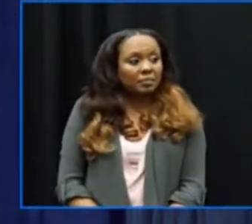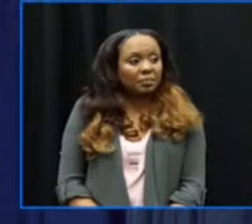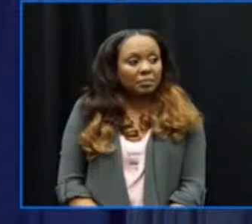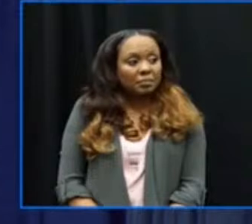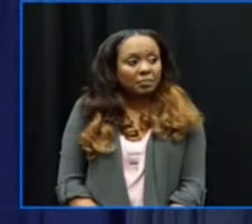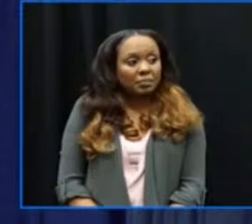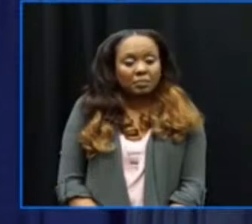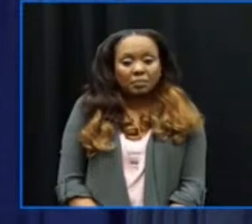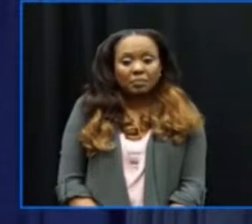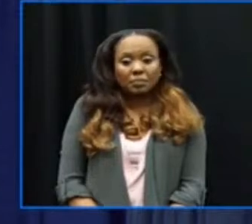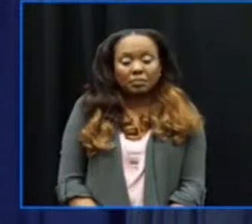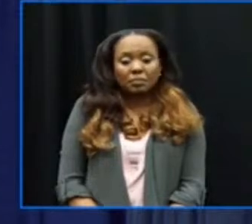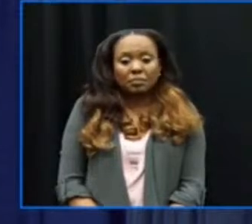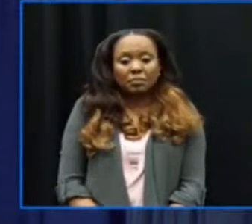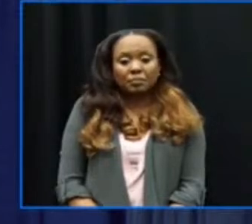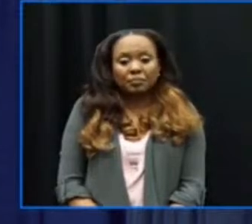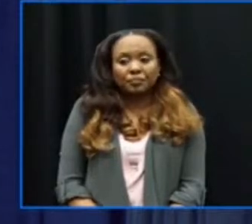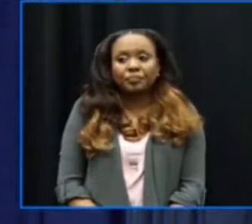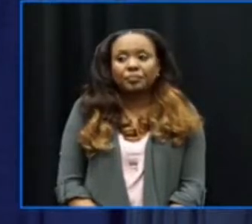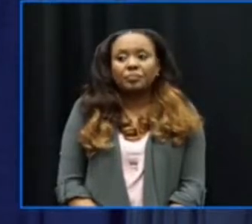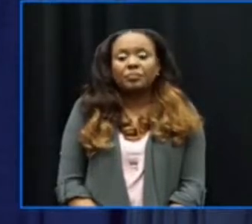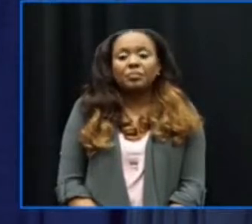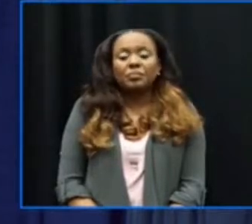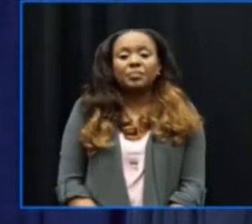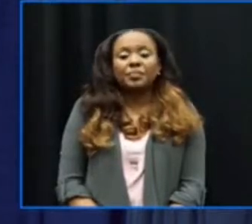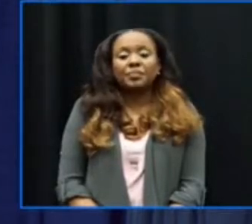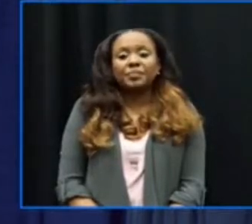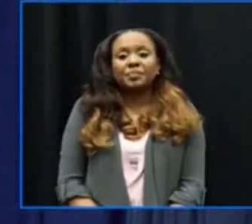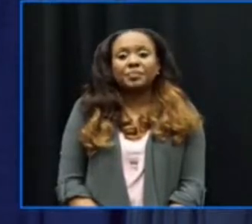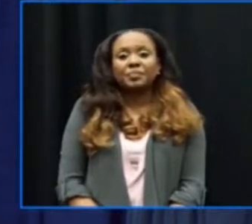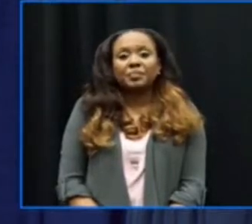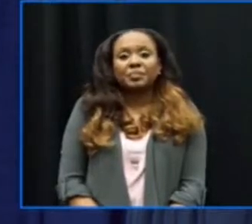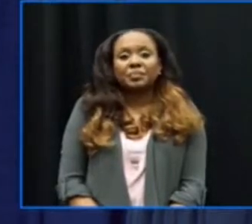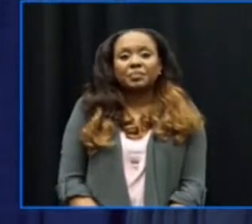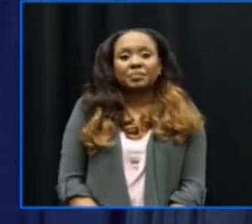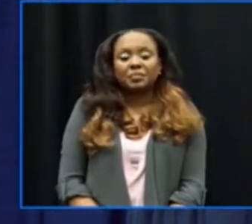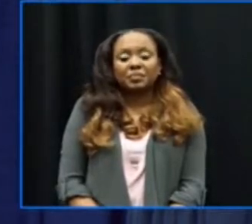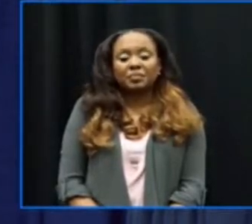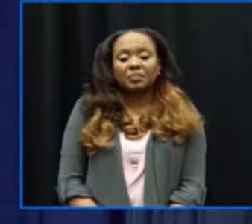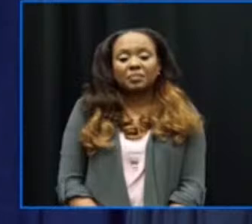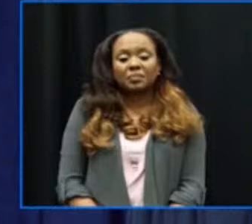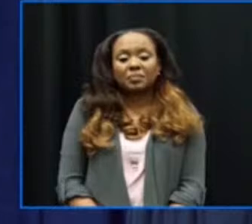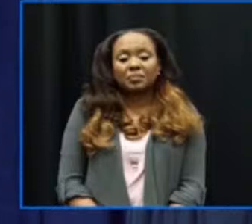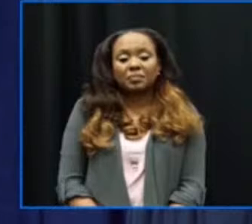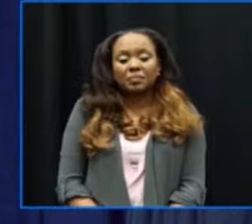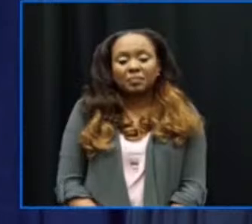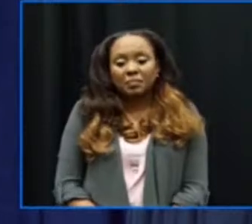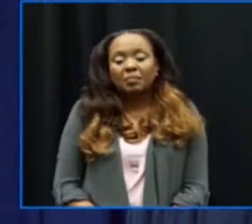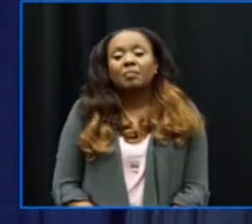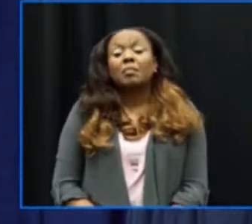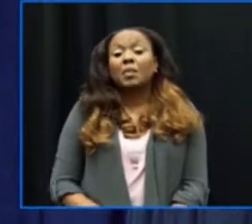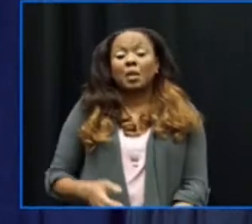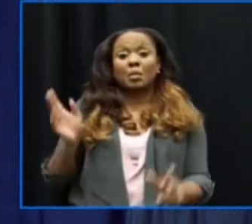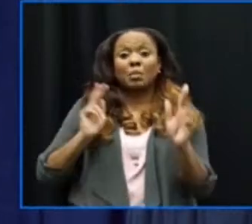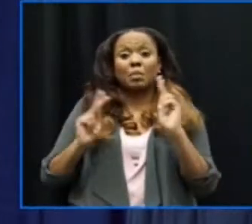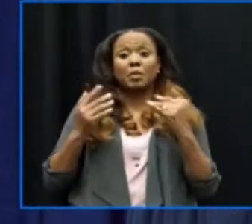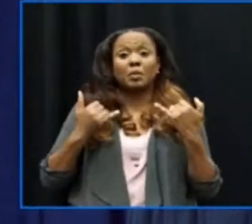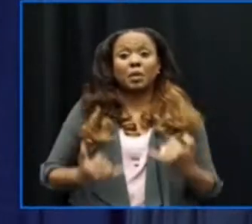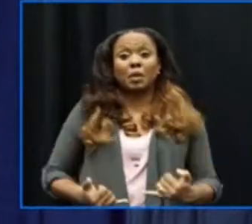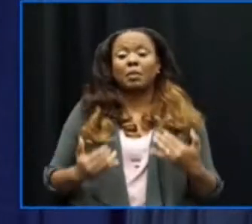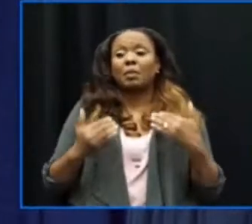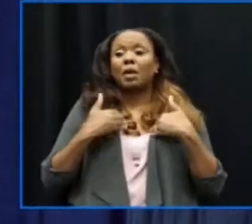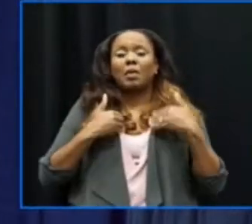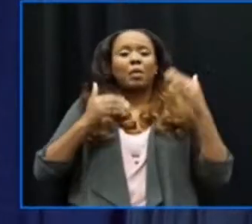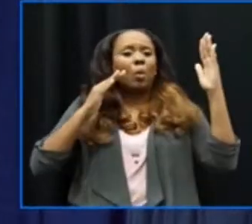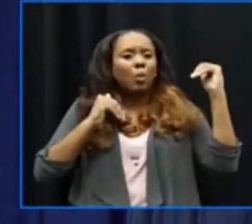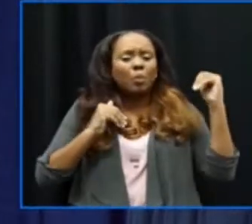We want to see an NAS that meets the expectations of the present and the future generations,